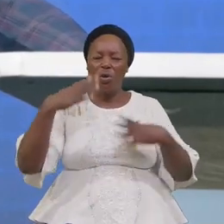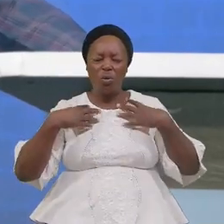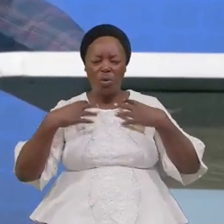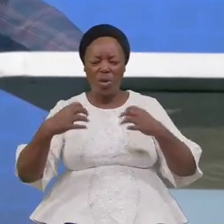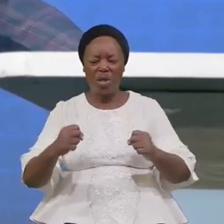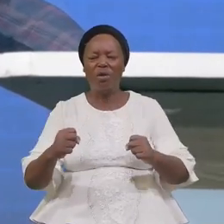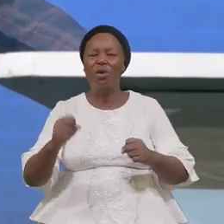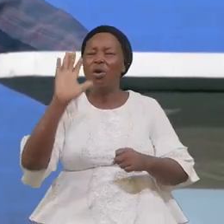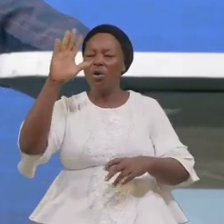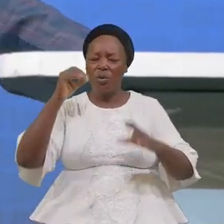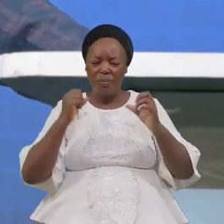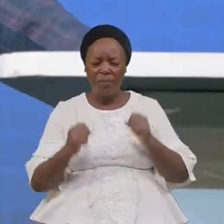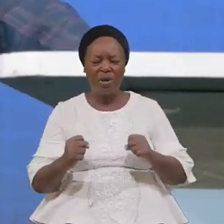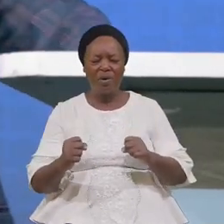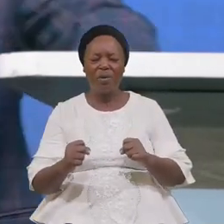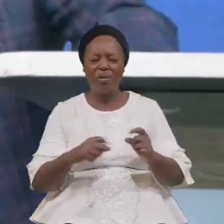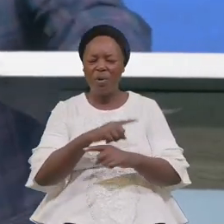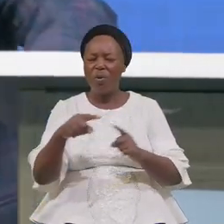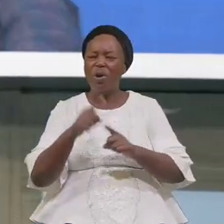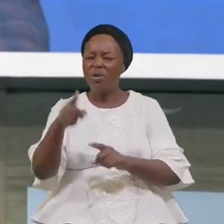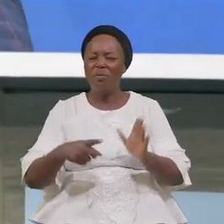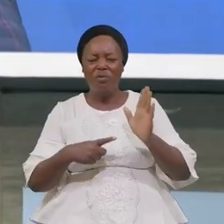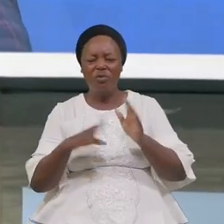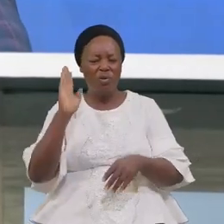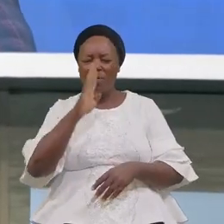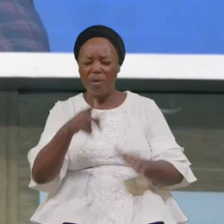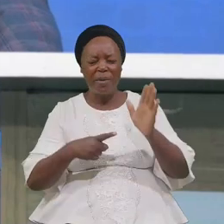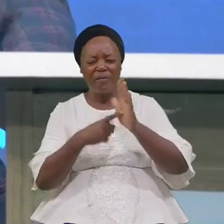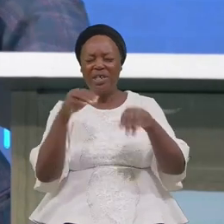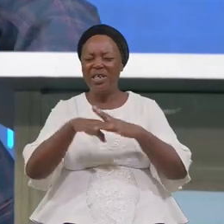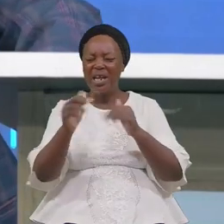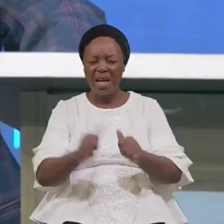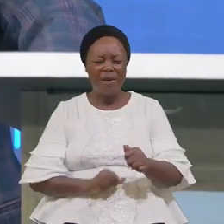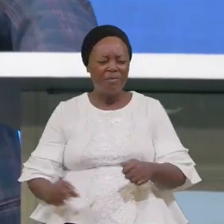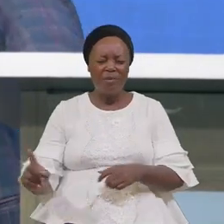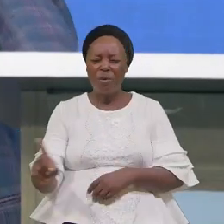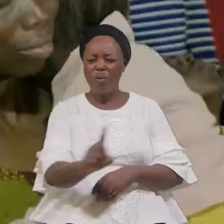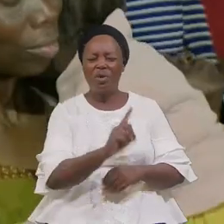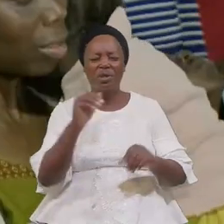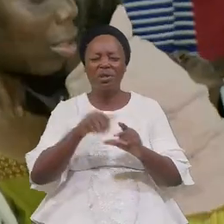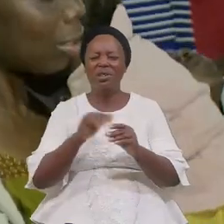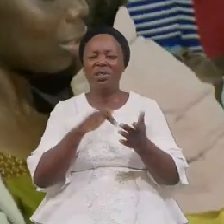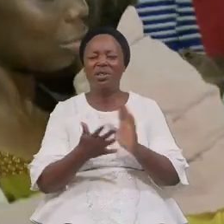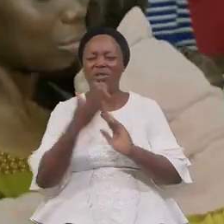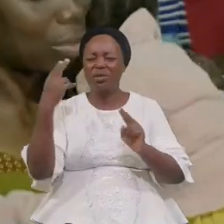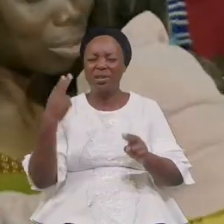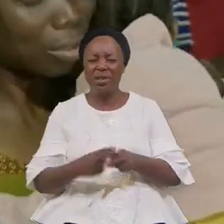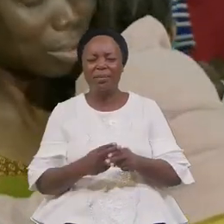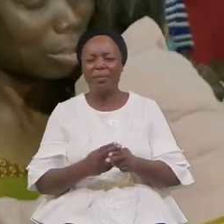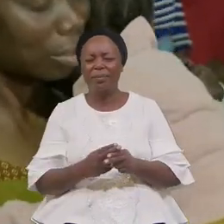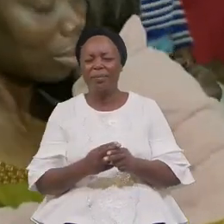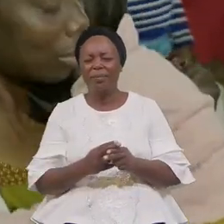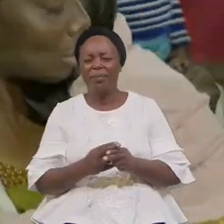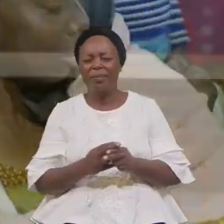your power will be manifested on everyone in Jesus' name.